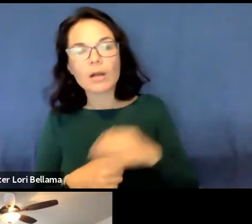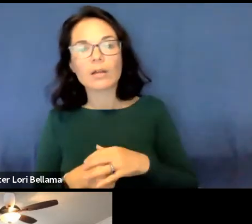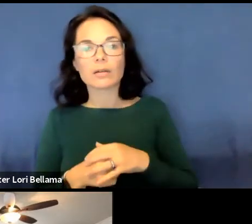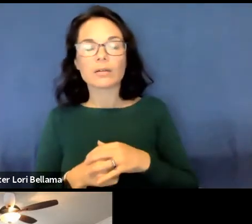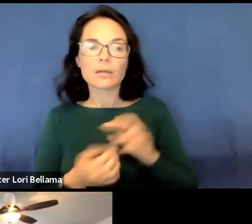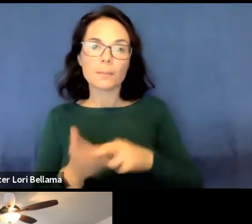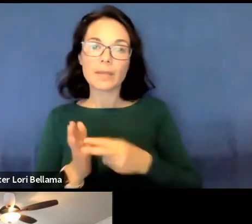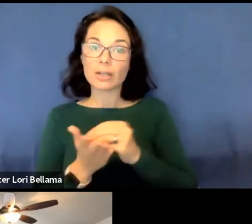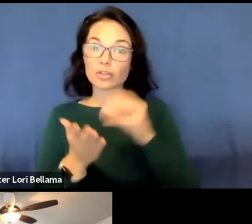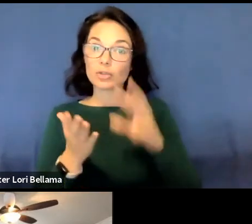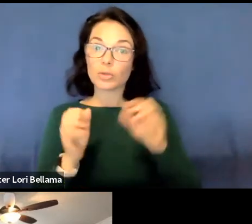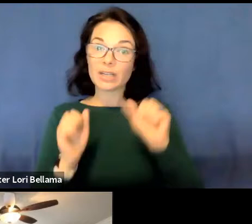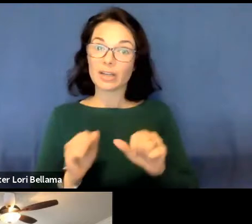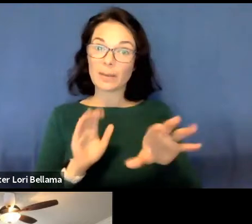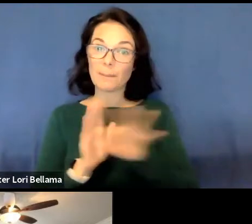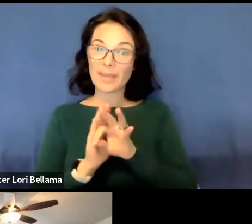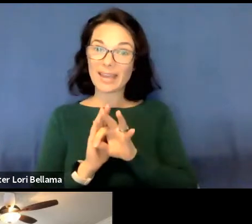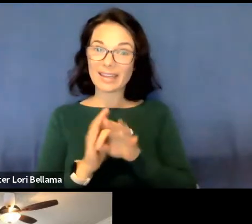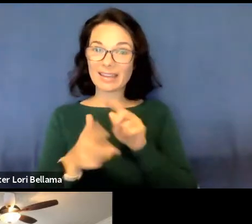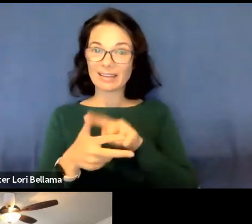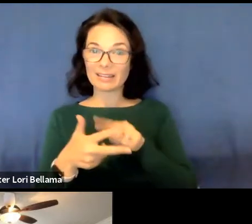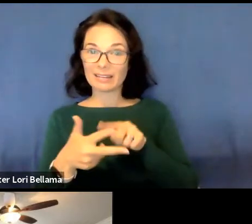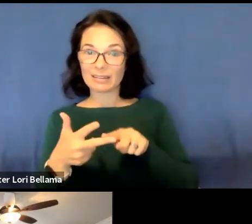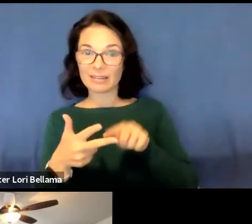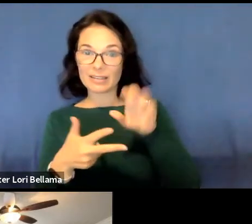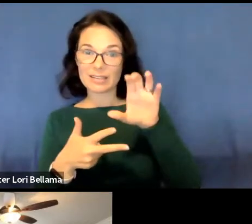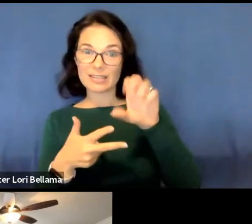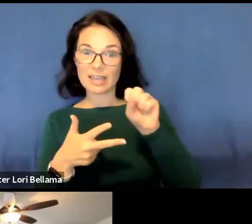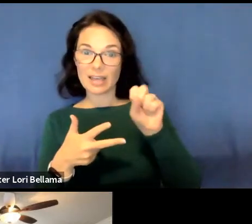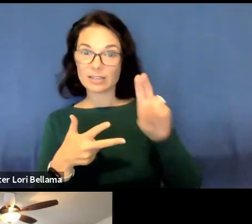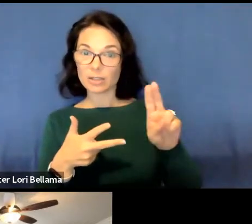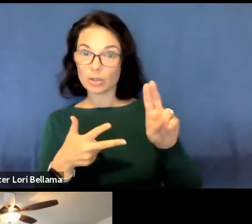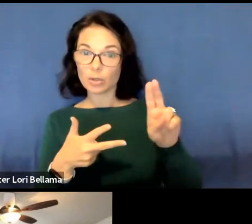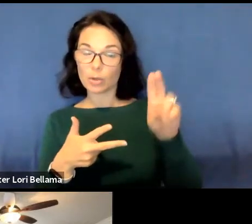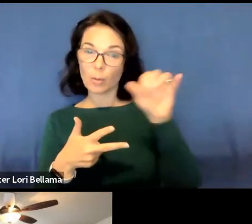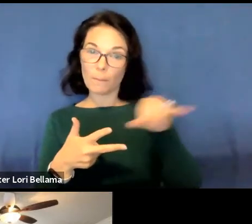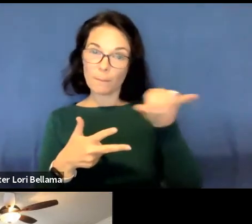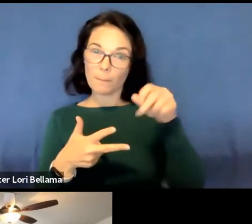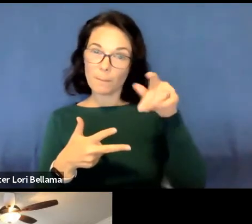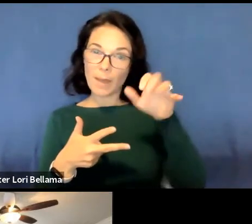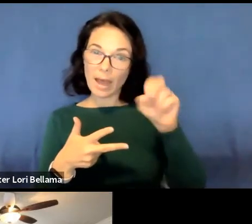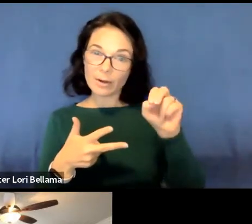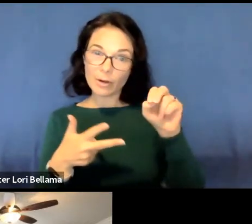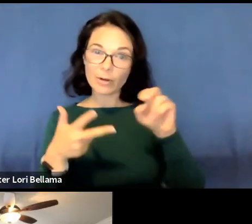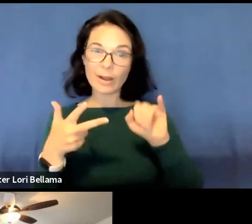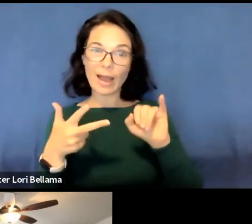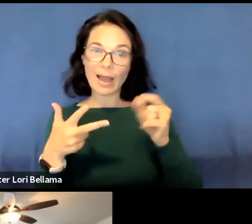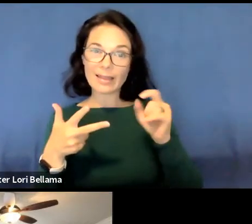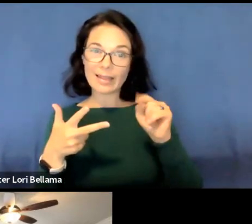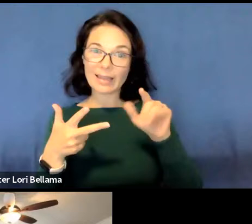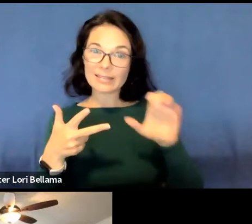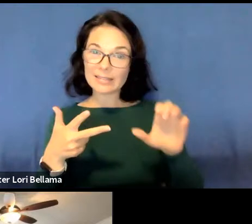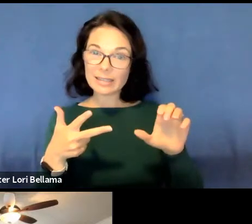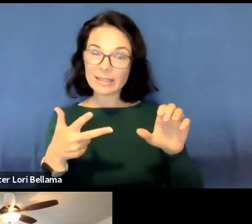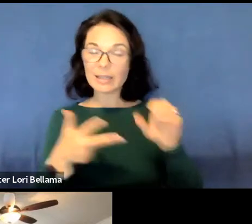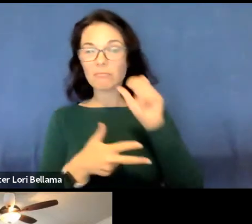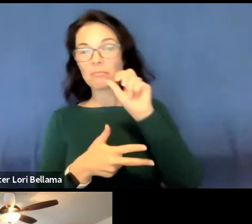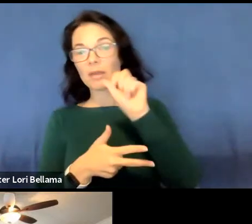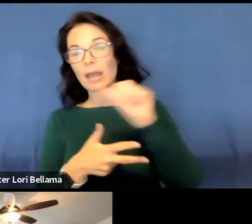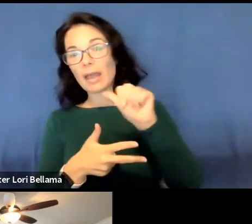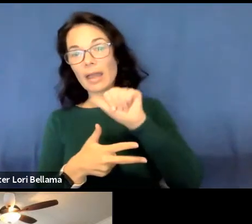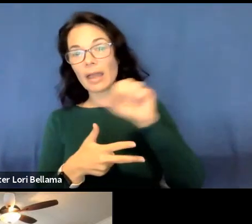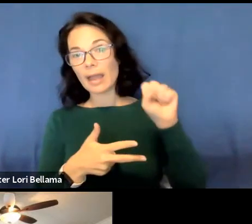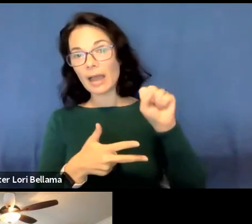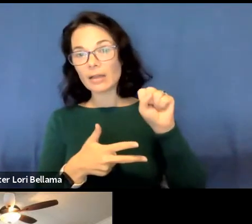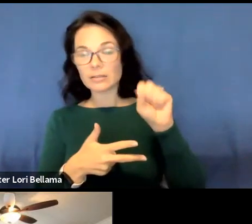could choose to use the CSU breath pattern or the Agetzi pattern or the AAAS